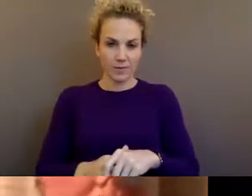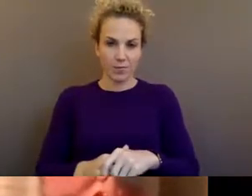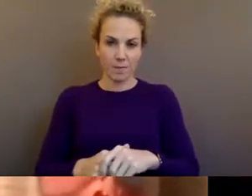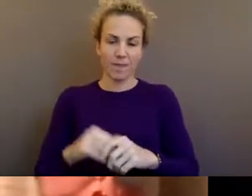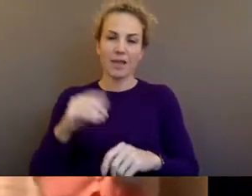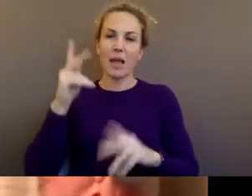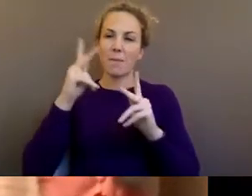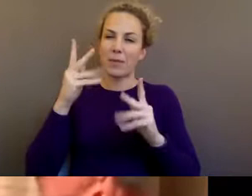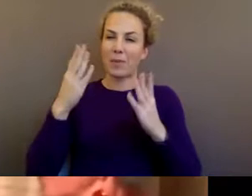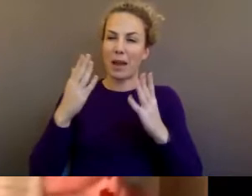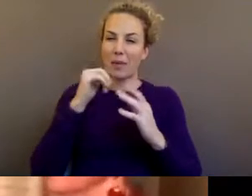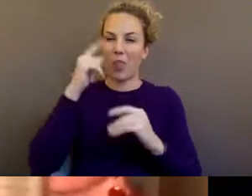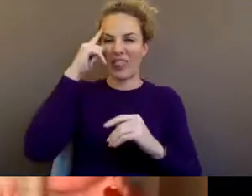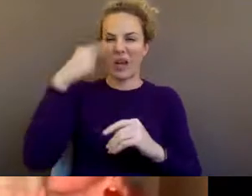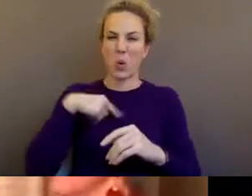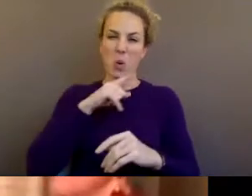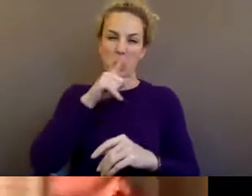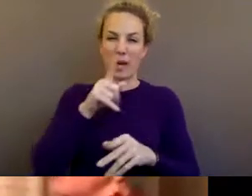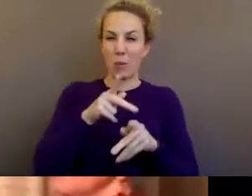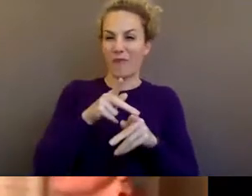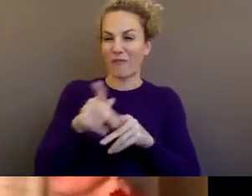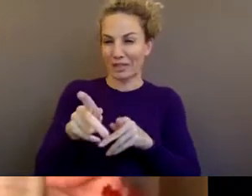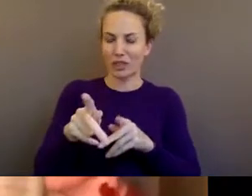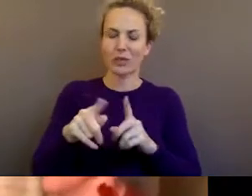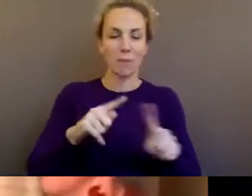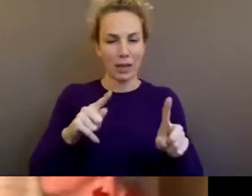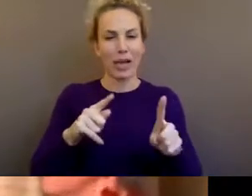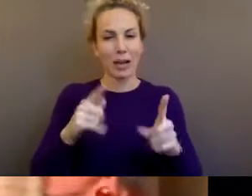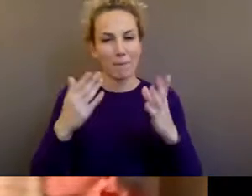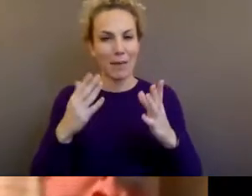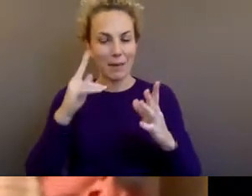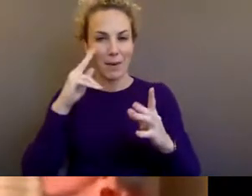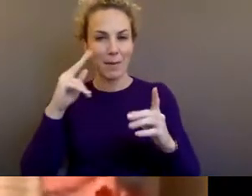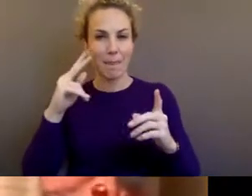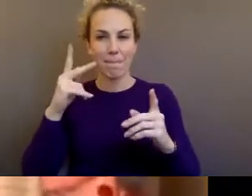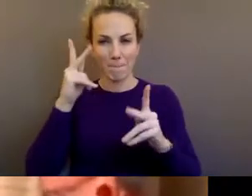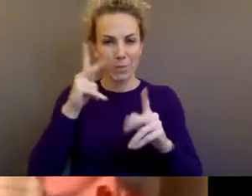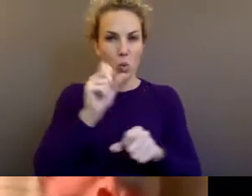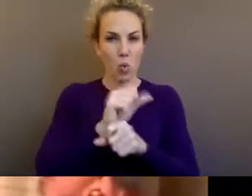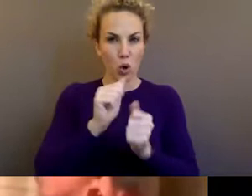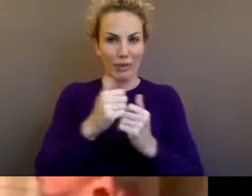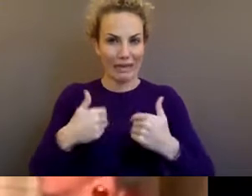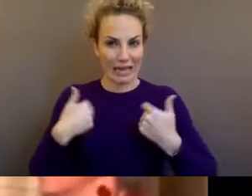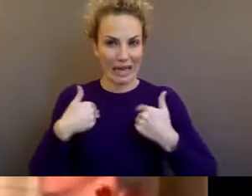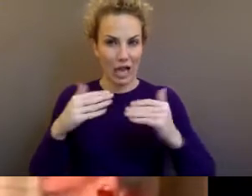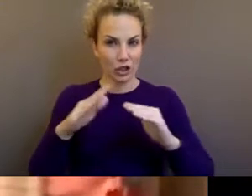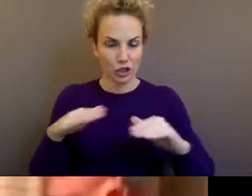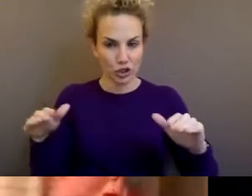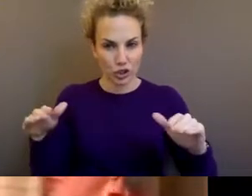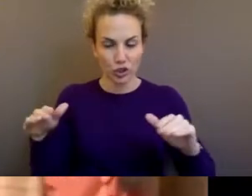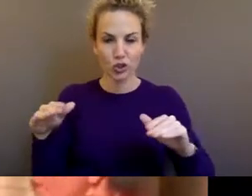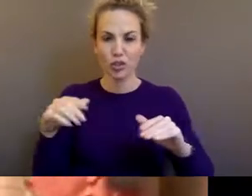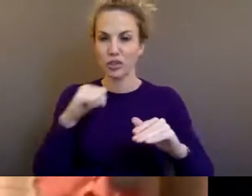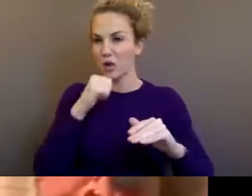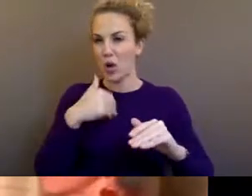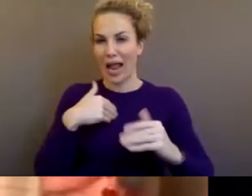viewed as a true profession by everyone, while we may have people working with young children who don't have